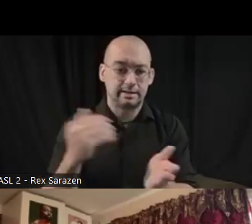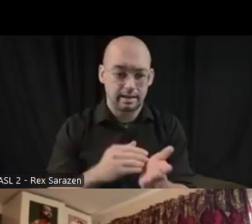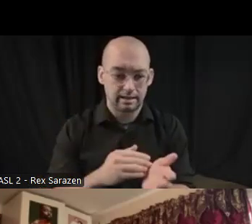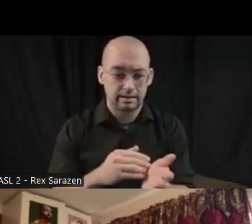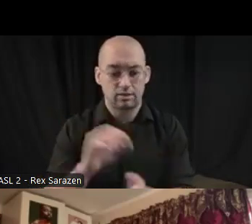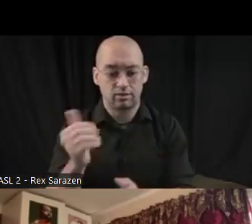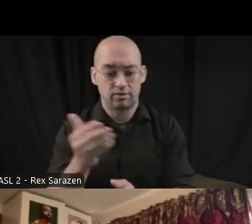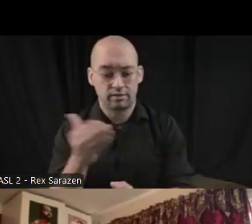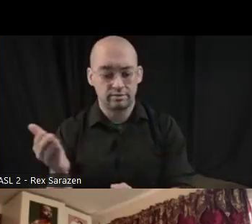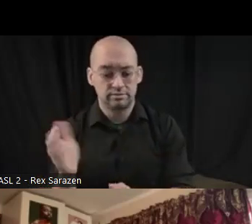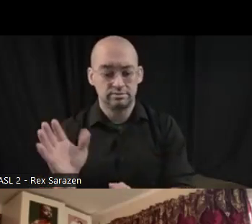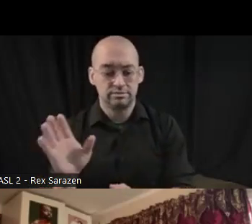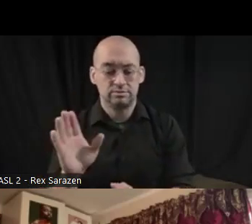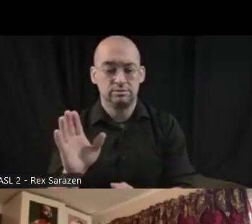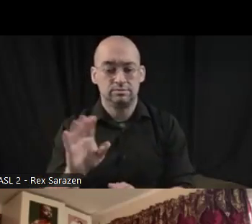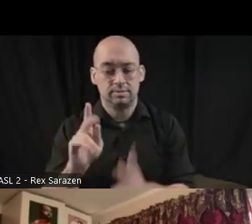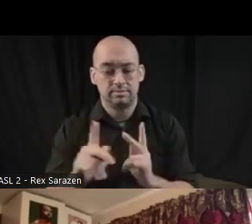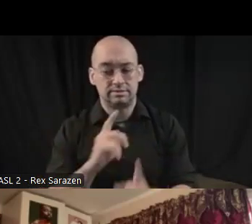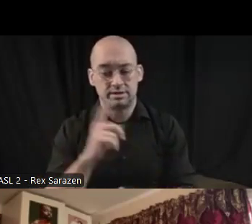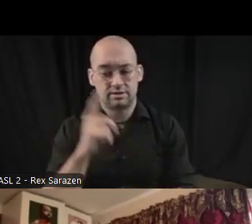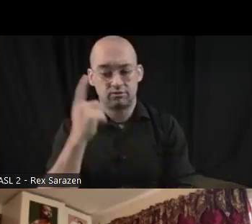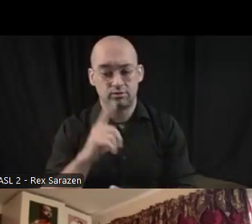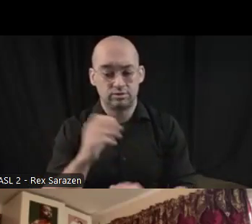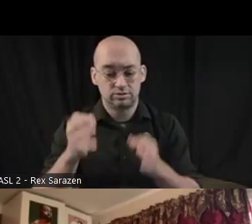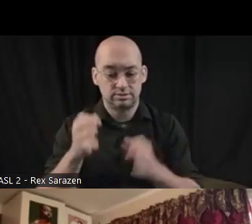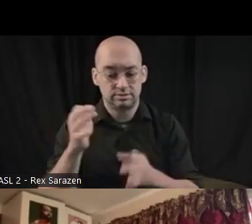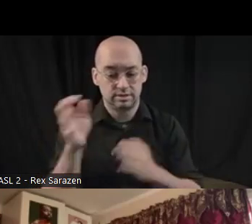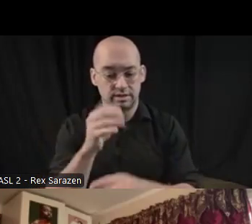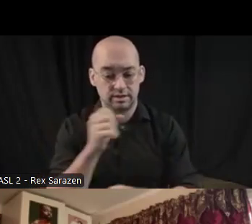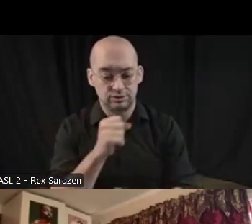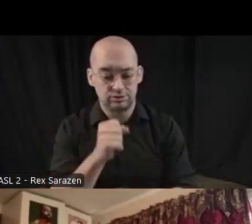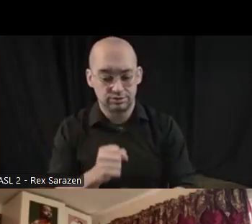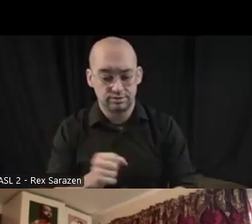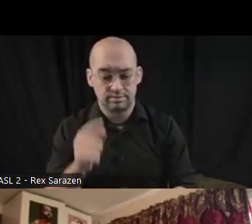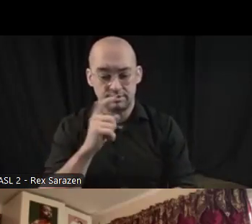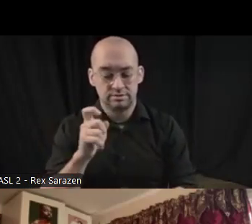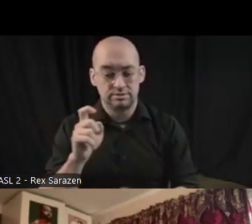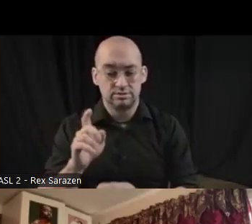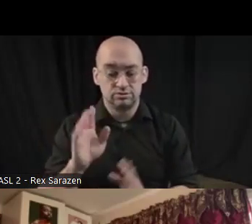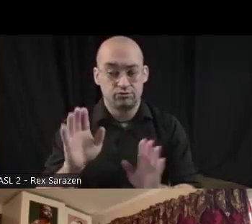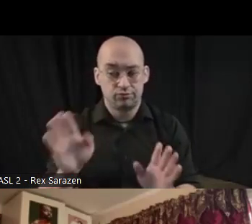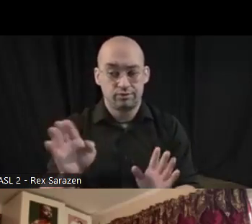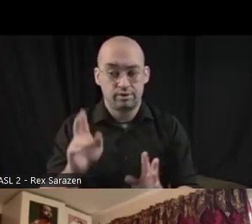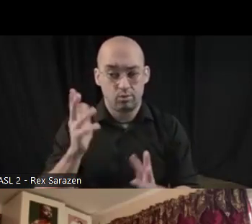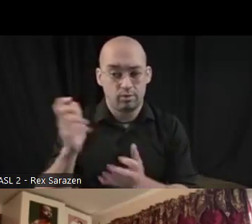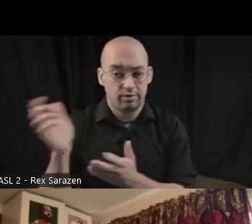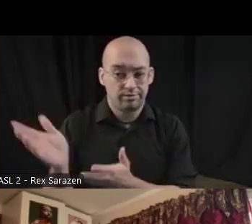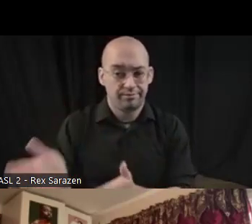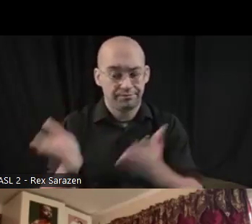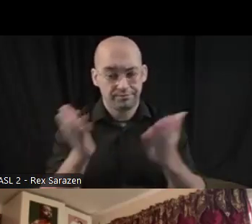because you guys are always phenomenal. Um, I just want to also lift up that um,